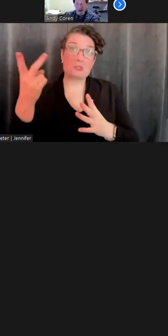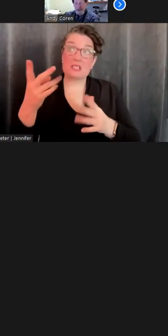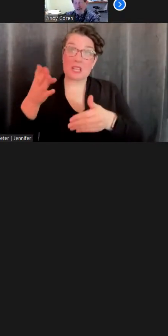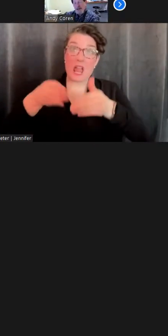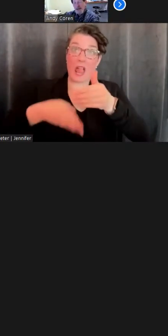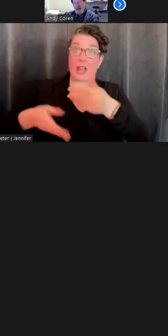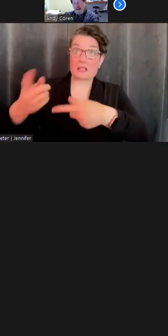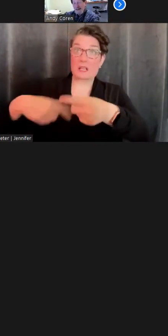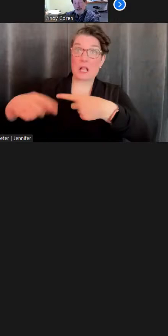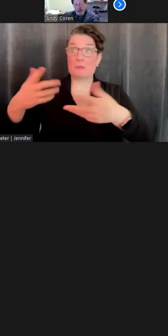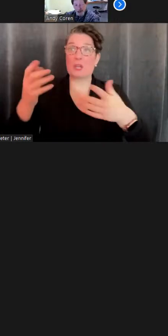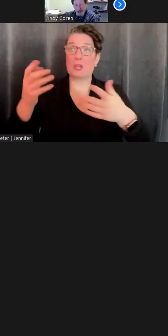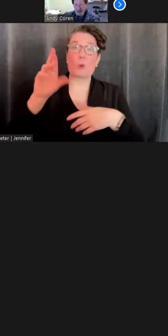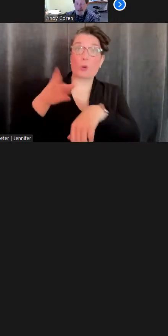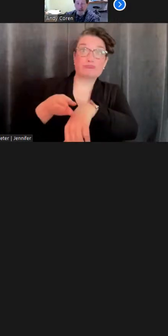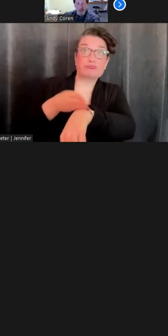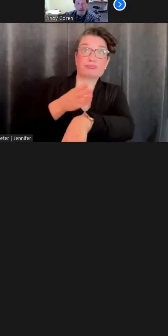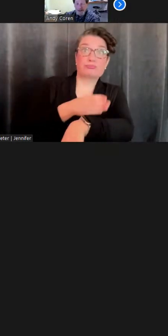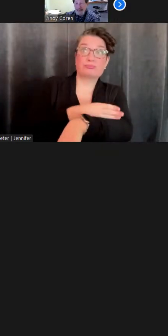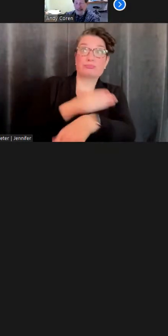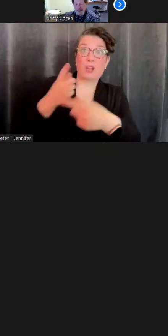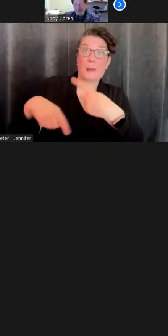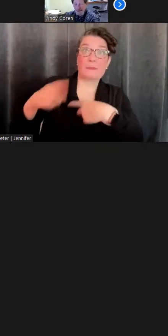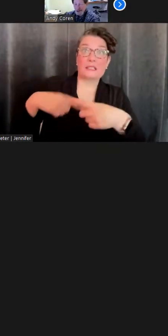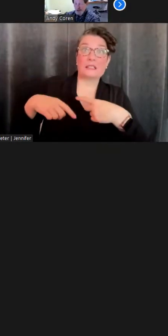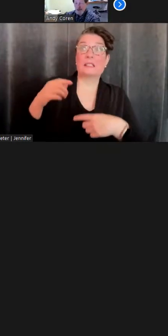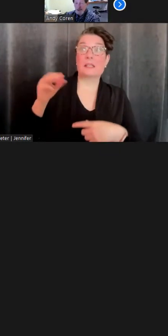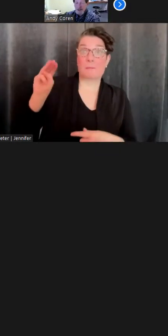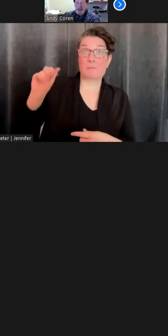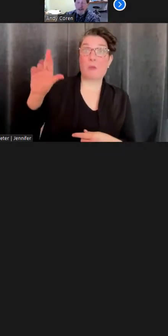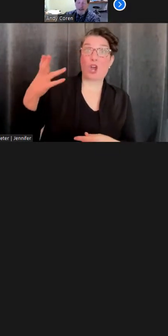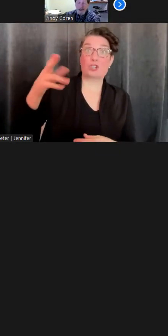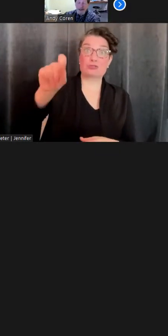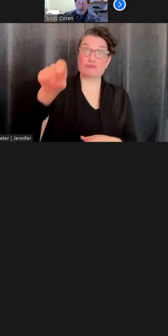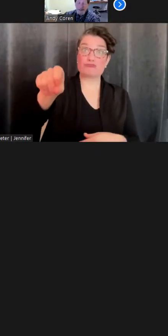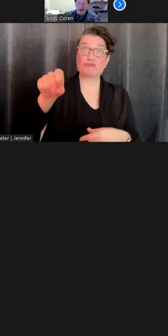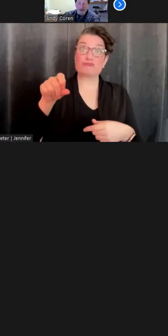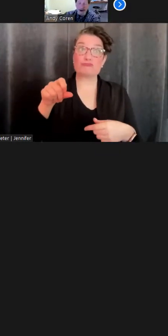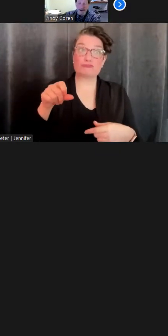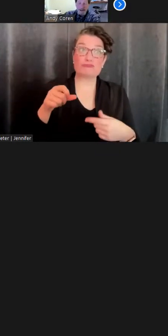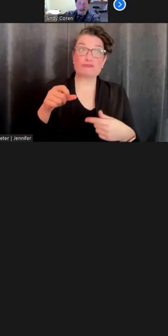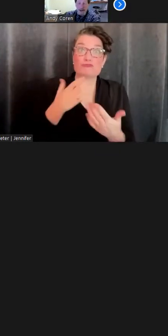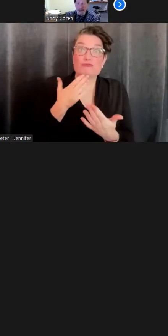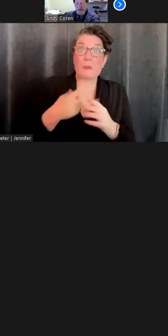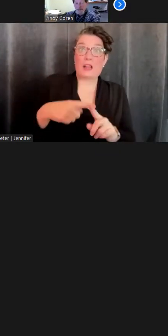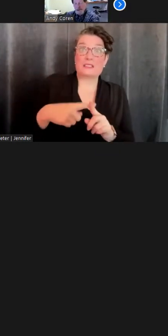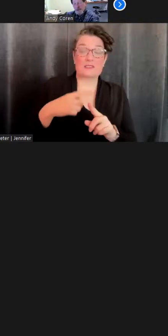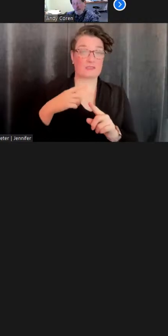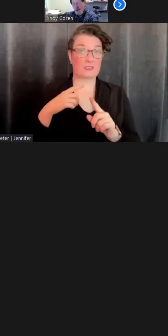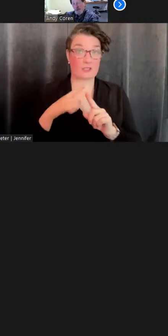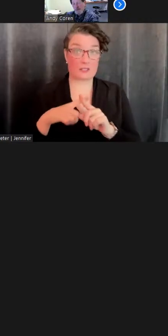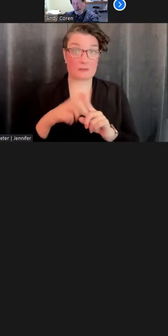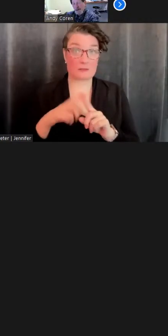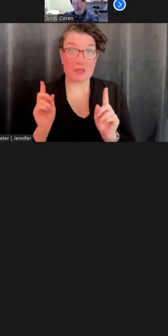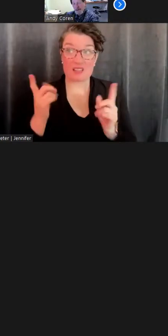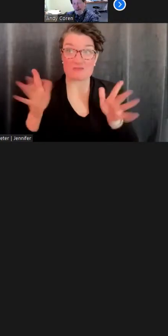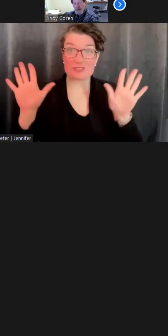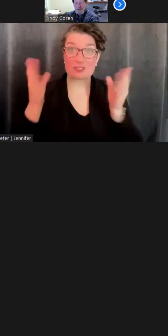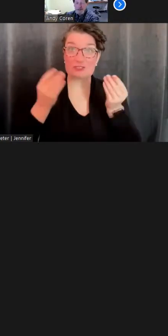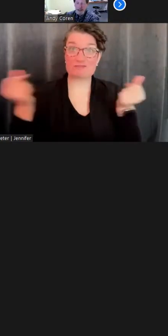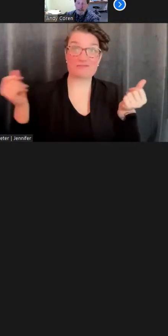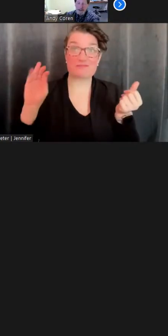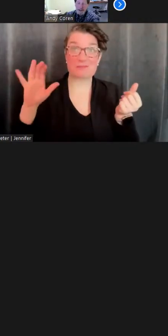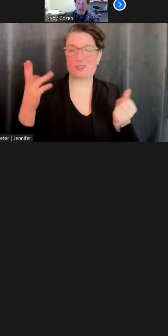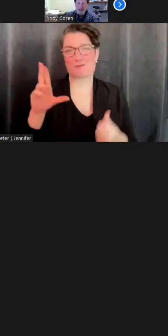in March, and that's a good thing. But it won't be the end of the story. There may be other variants coming up. So what we've done all